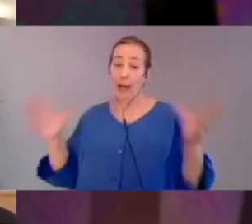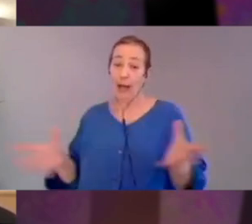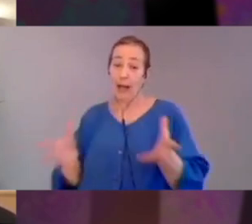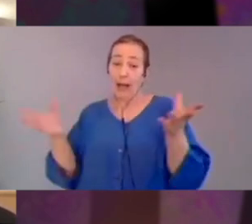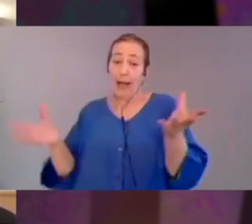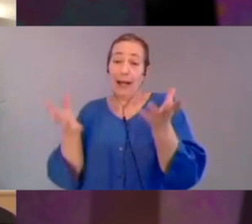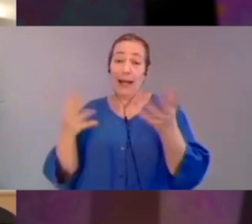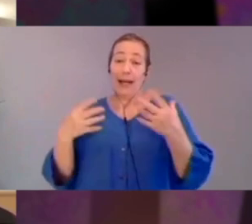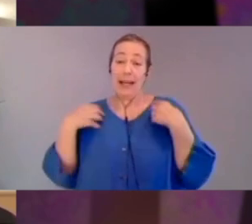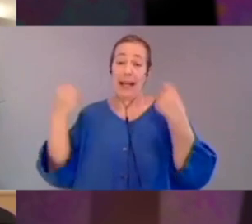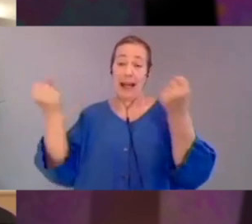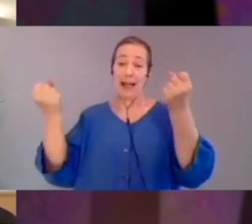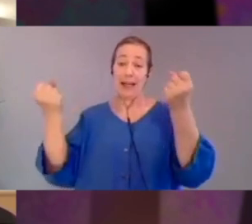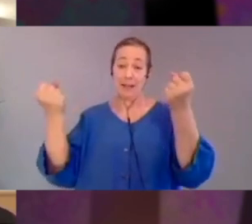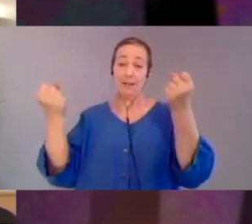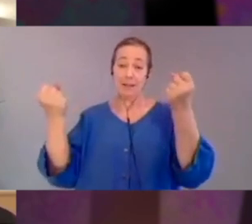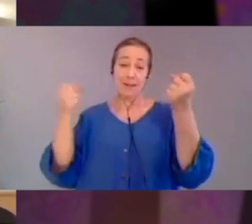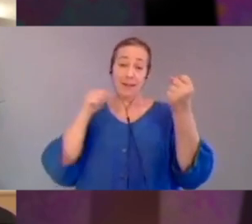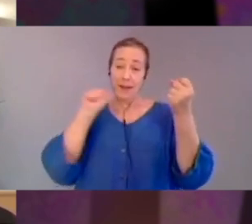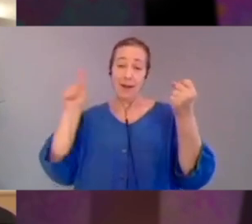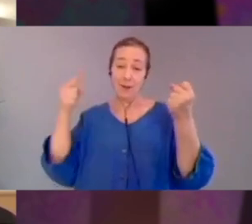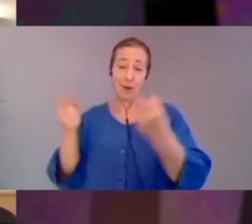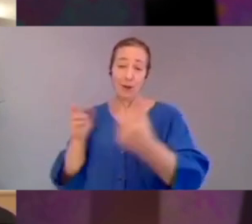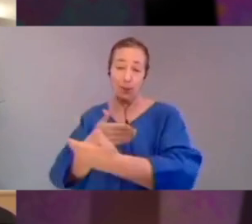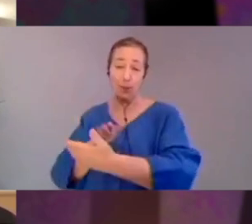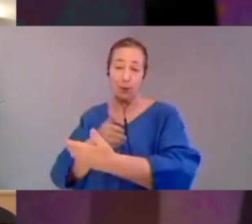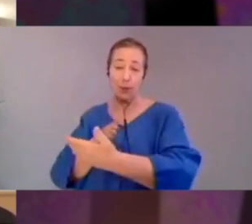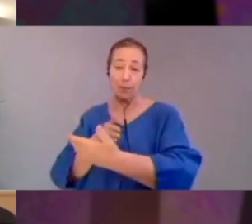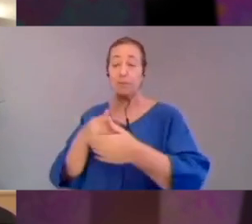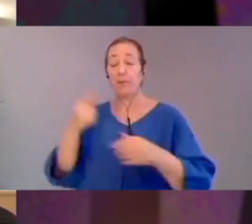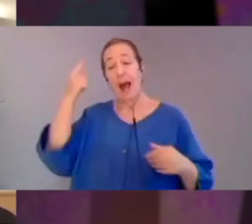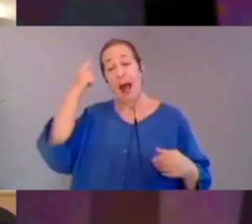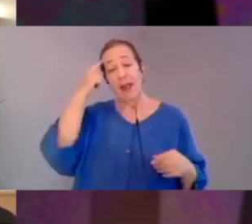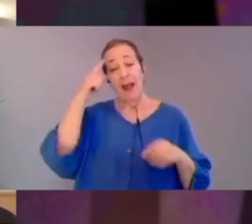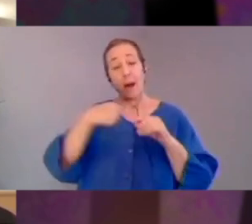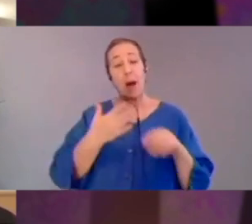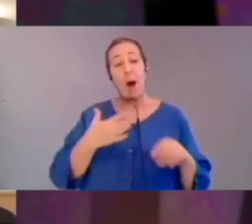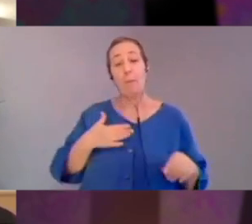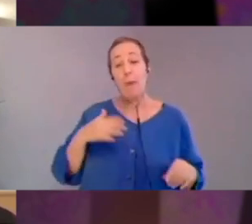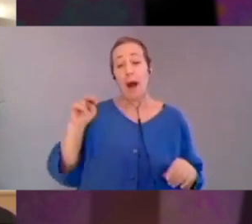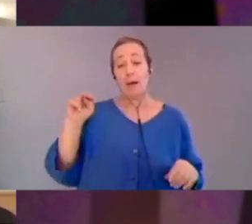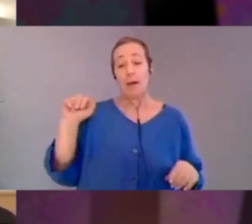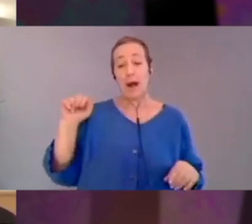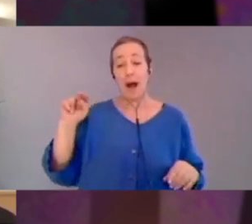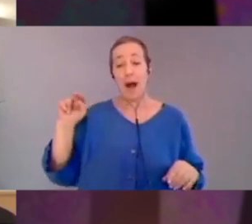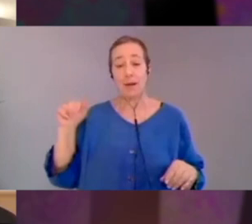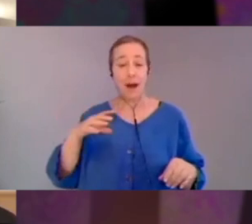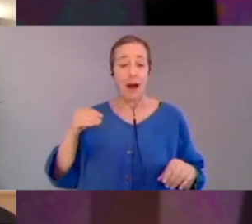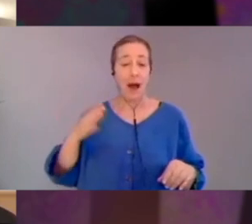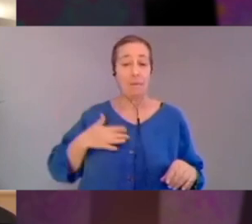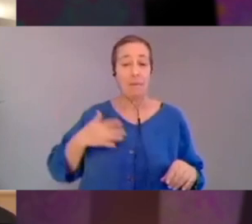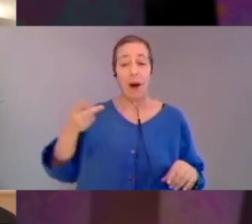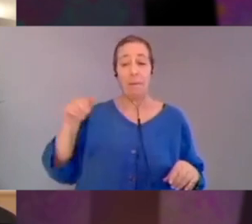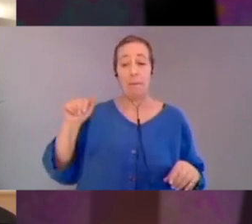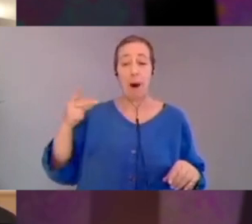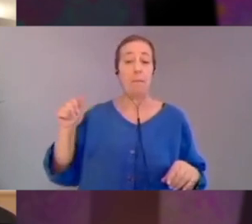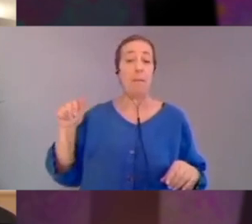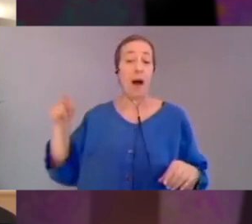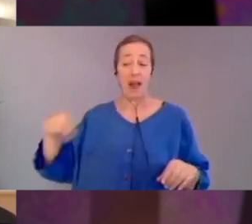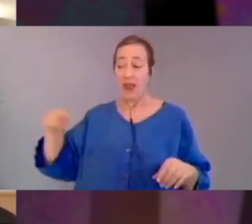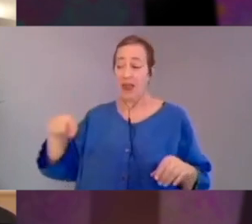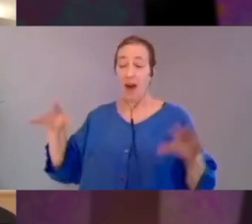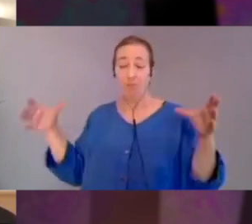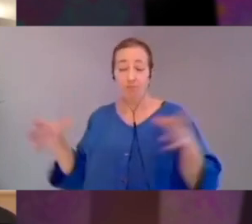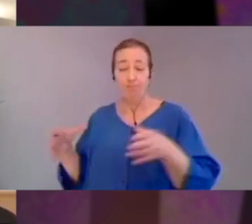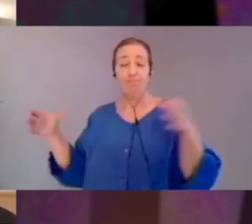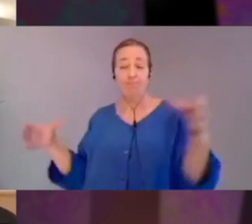These are also things that I think about my Nana and my Papa gathering our community around. And, you know, and as I've kind